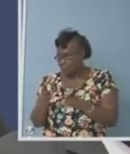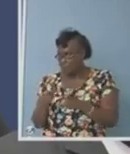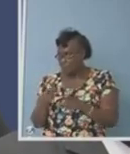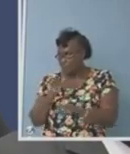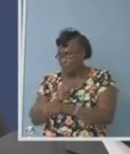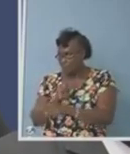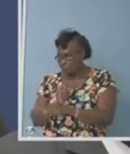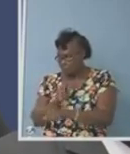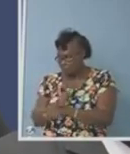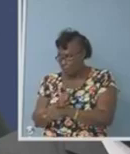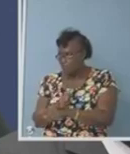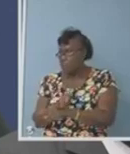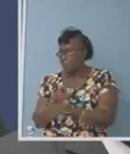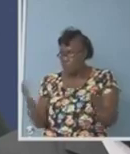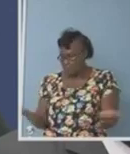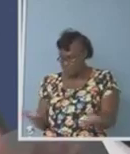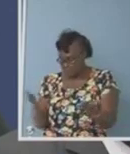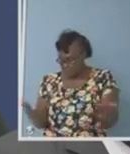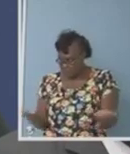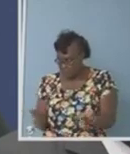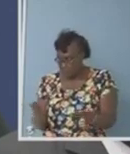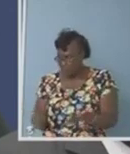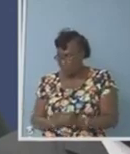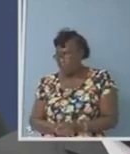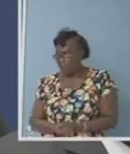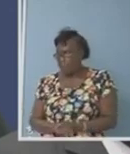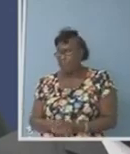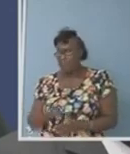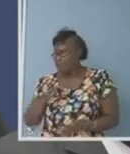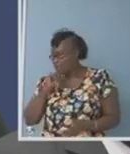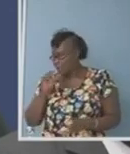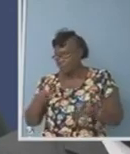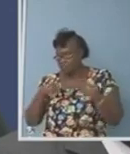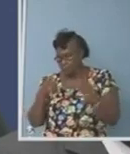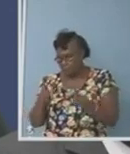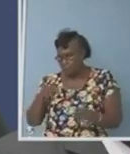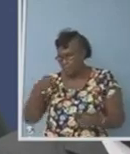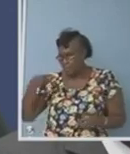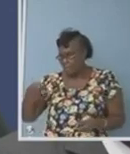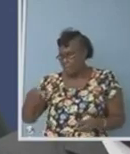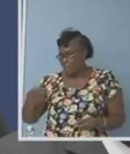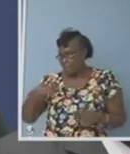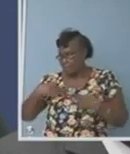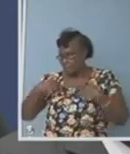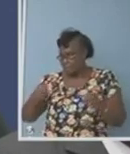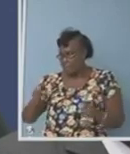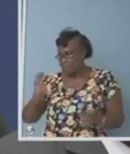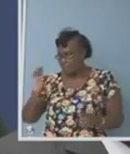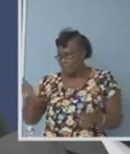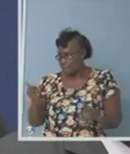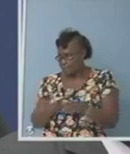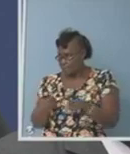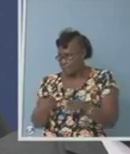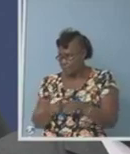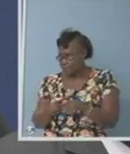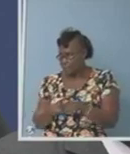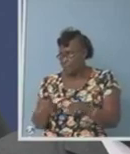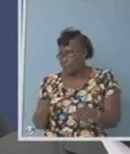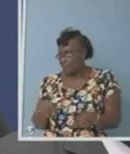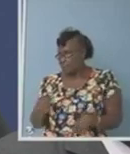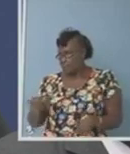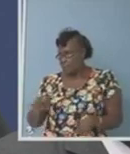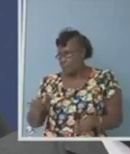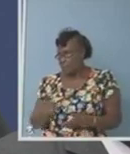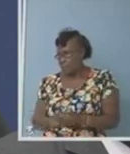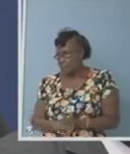walls of this building. I'm yet to go to the health centers, but given the challenge with COVID, we have been in